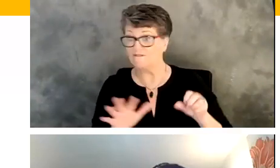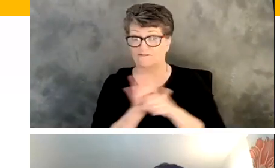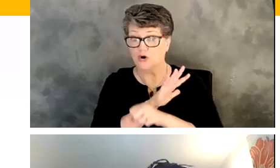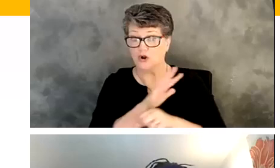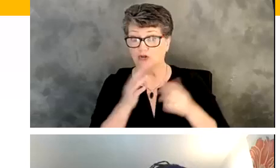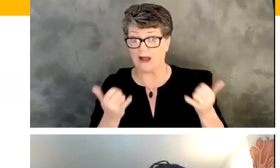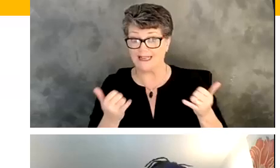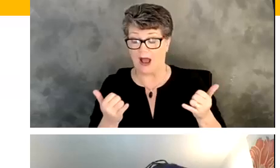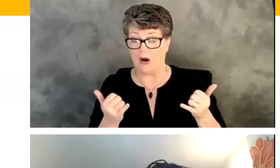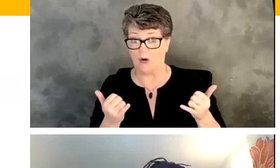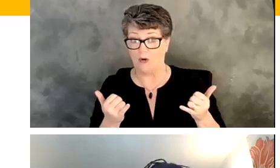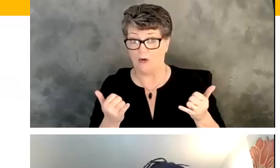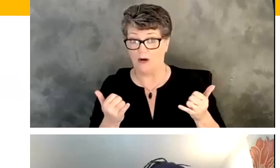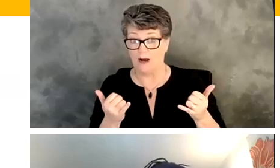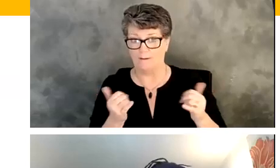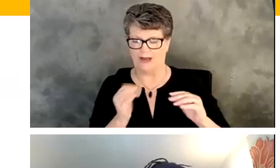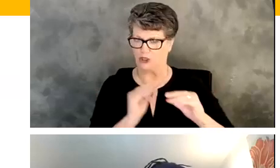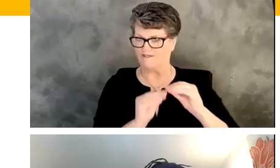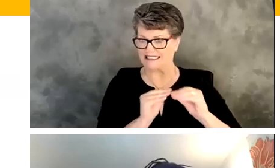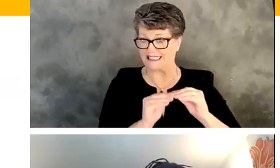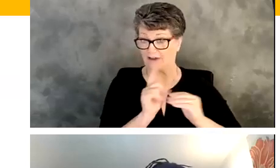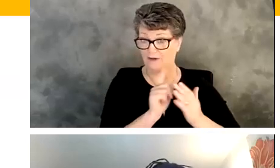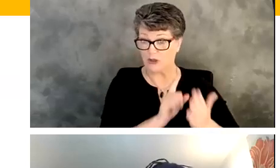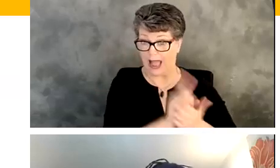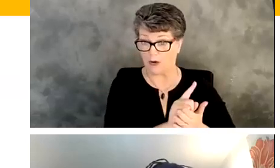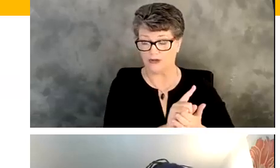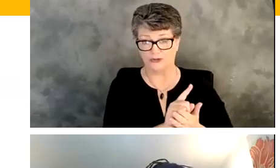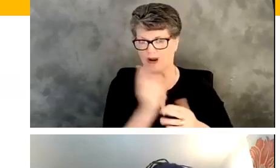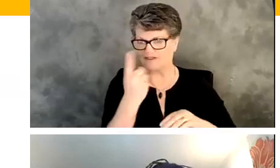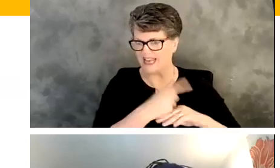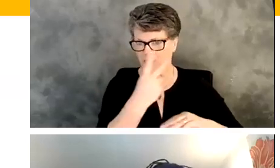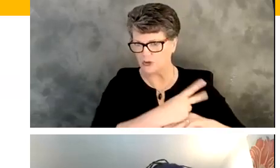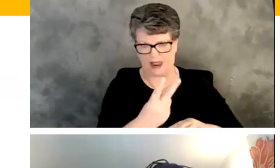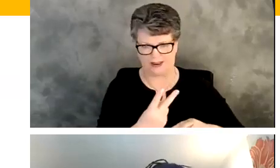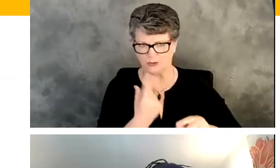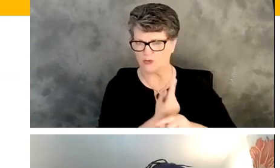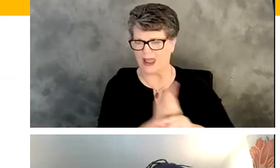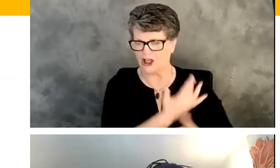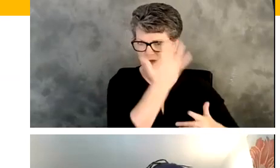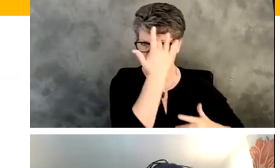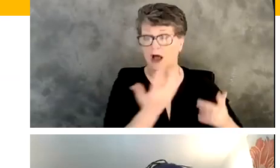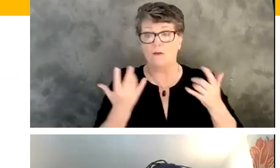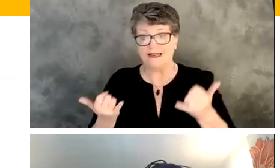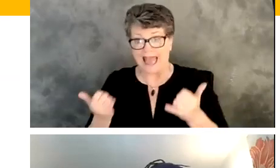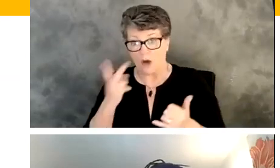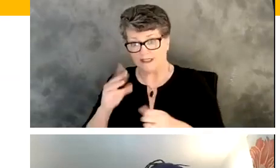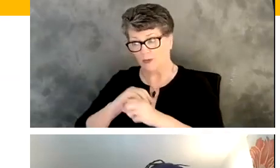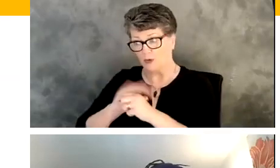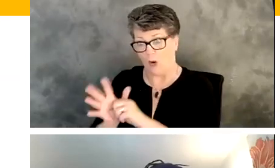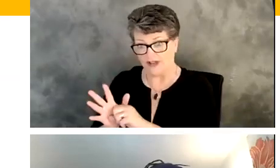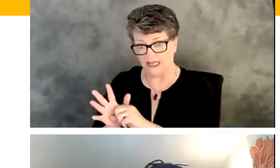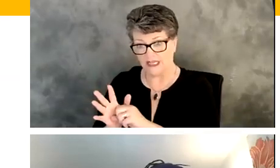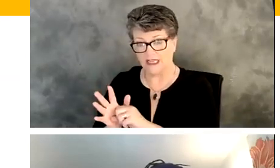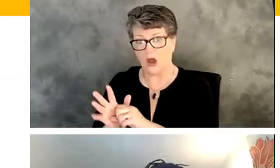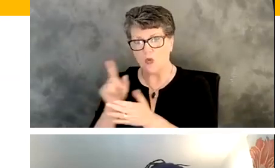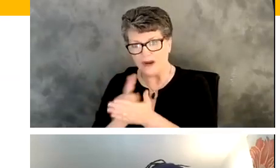it then dissipates. You know, you fix it after a few hours or after a day or something like that, right? But now what we're seeing is like